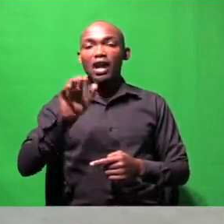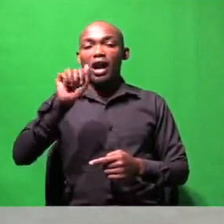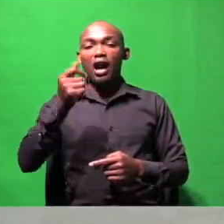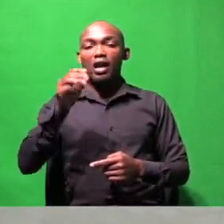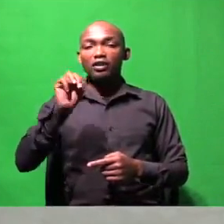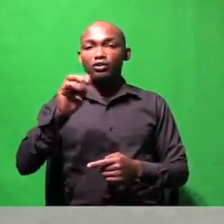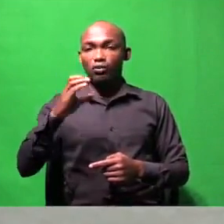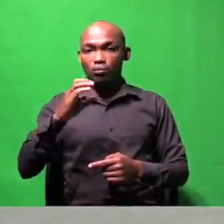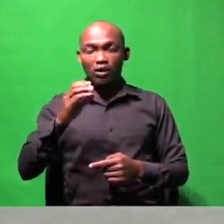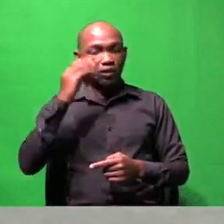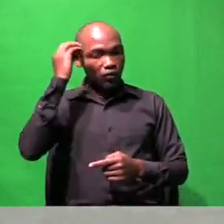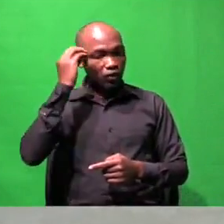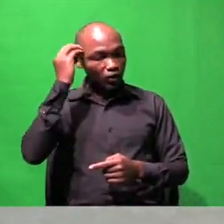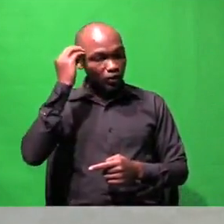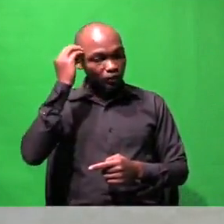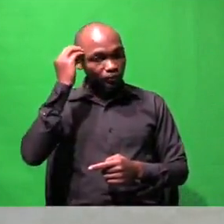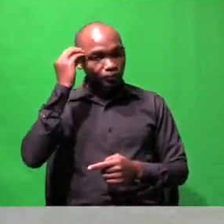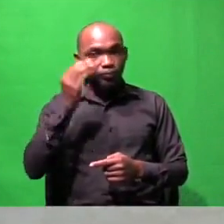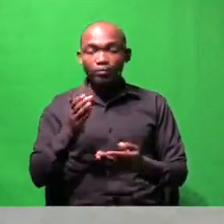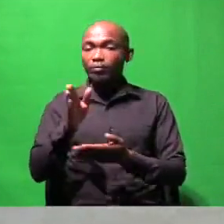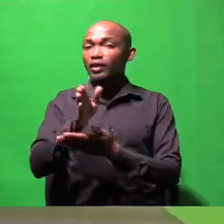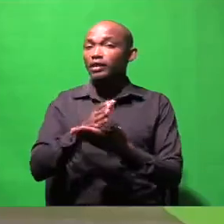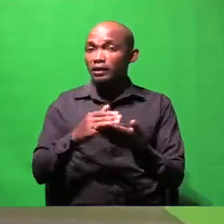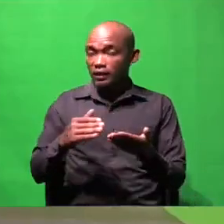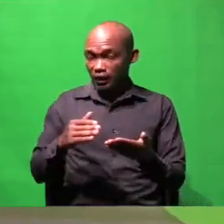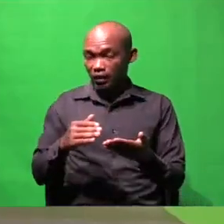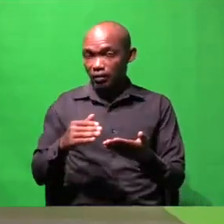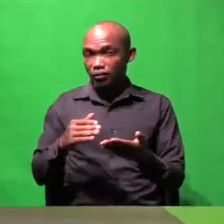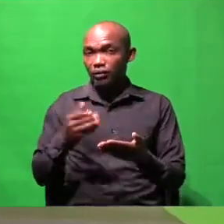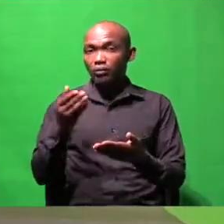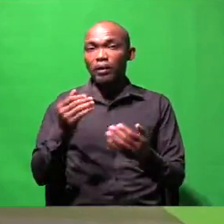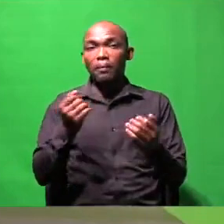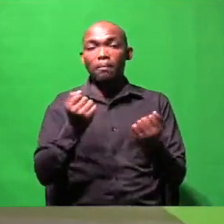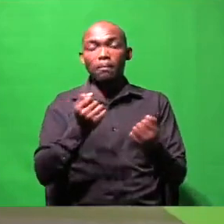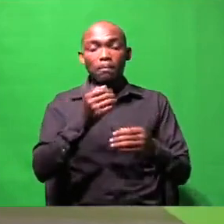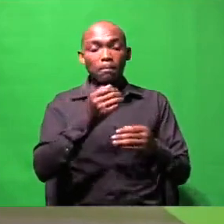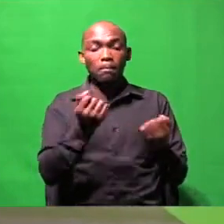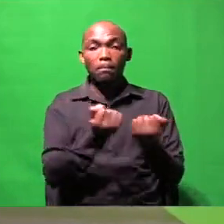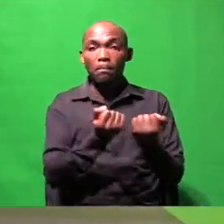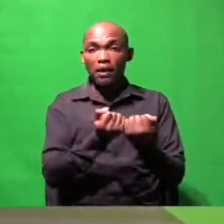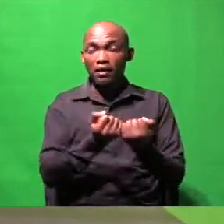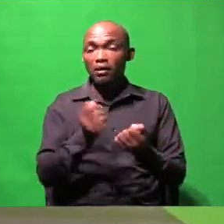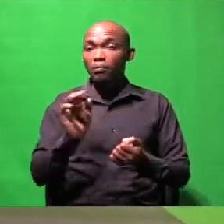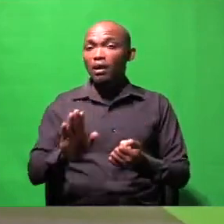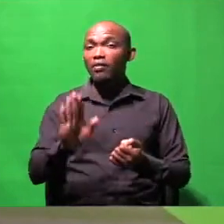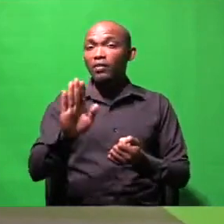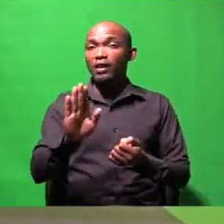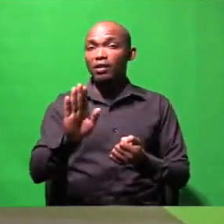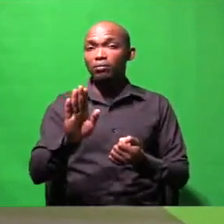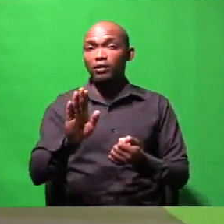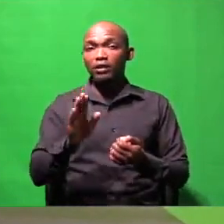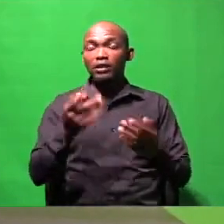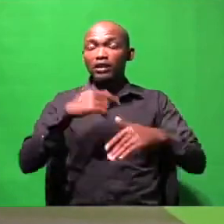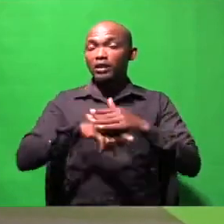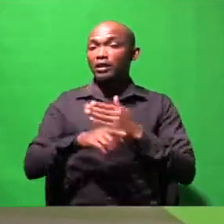So there are some modifications made by them from each of the following